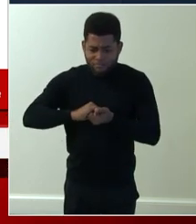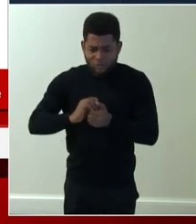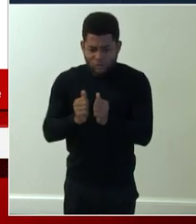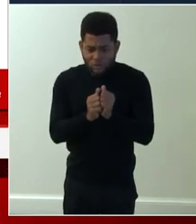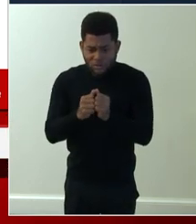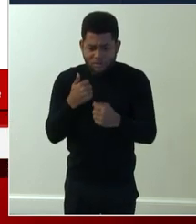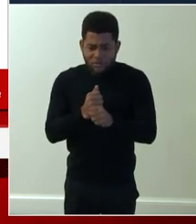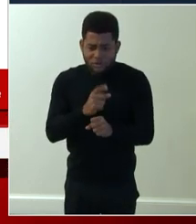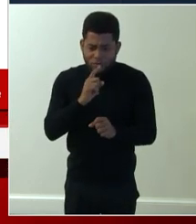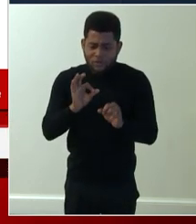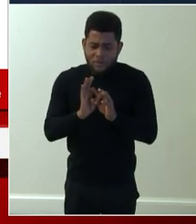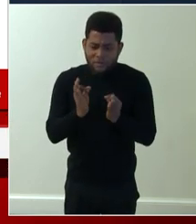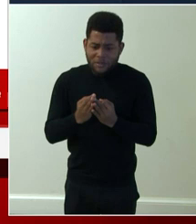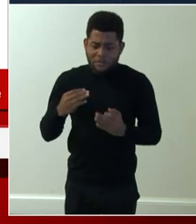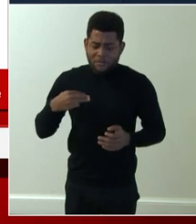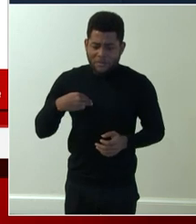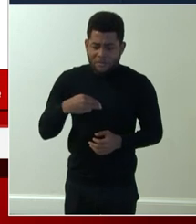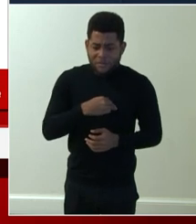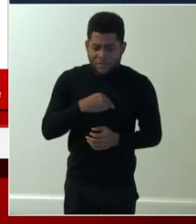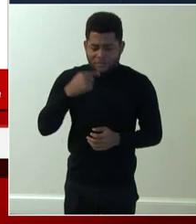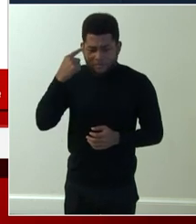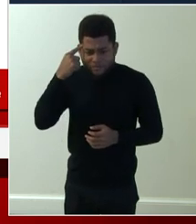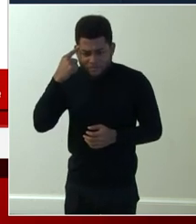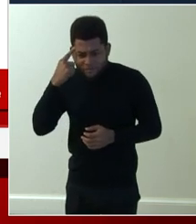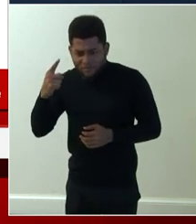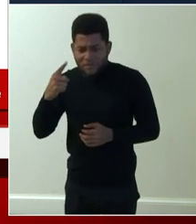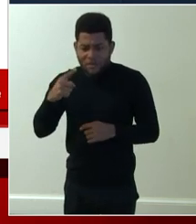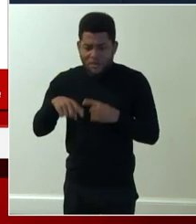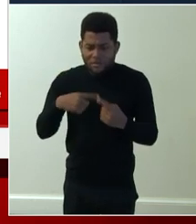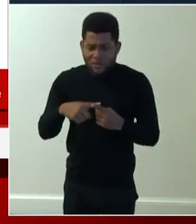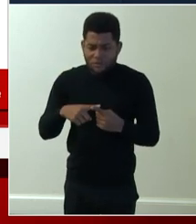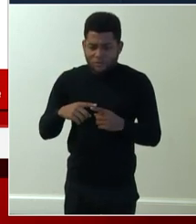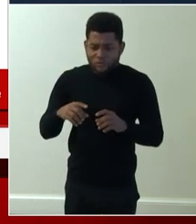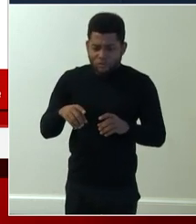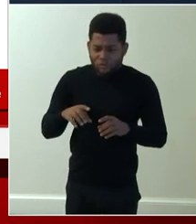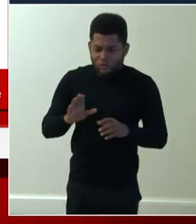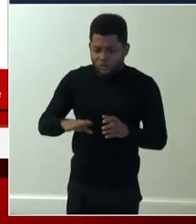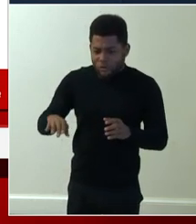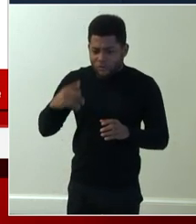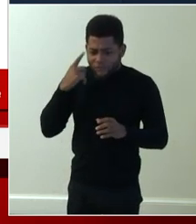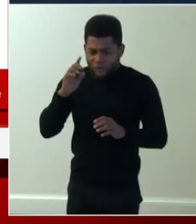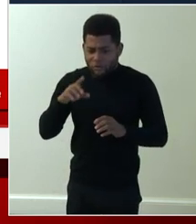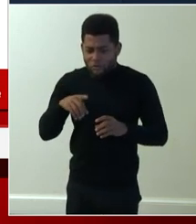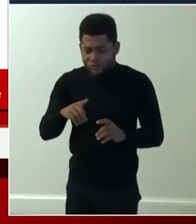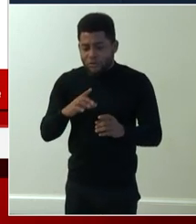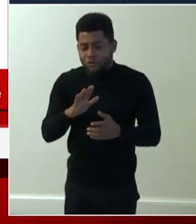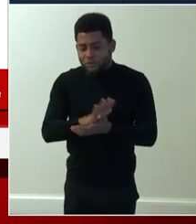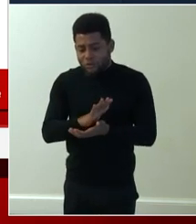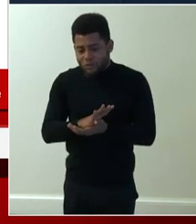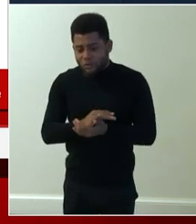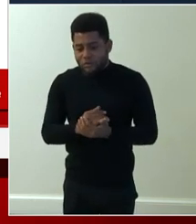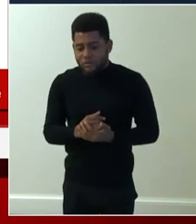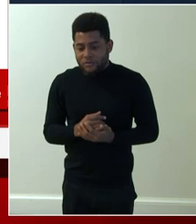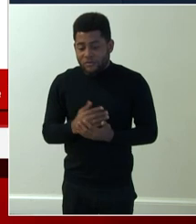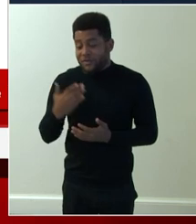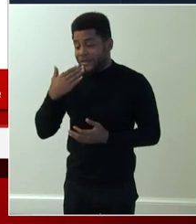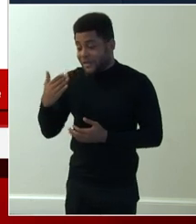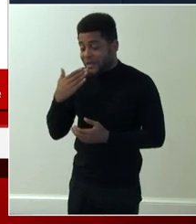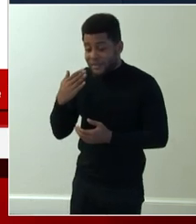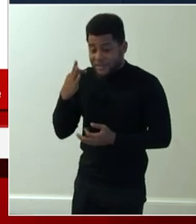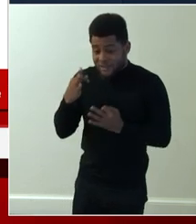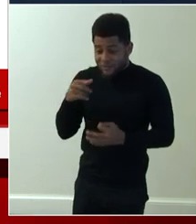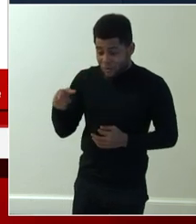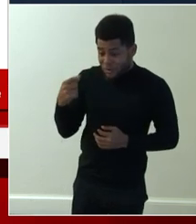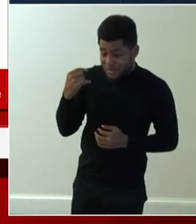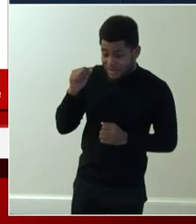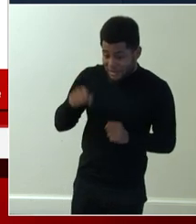smart about their activities during the holidays. Thank you, Mayor. Thank you, Chancellor. And if I could have you address our